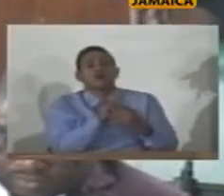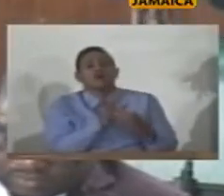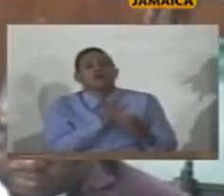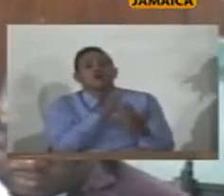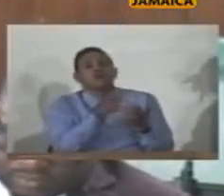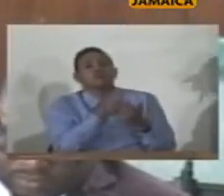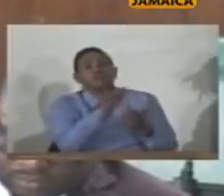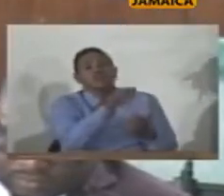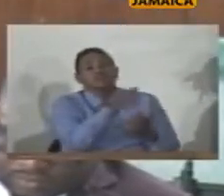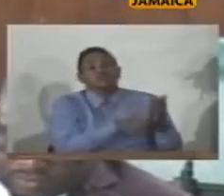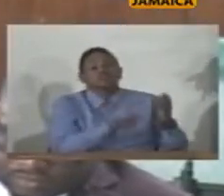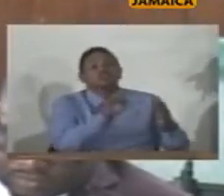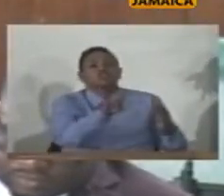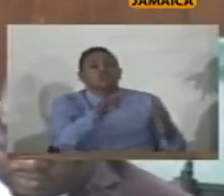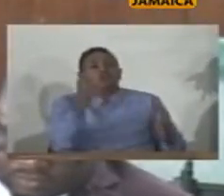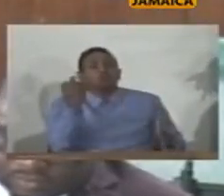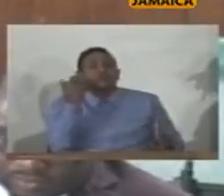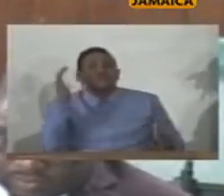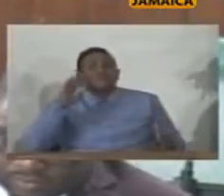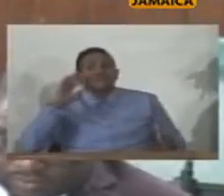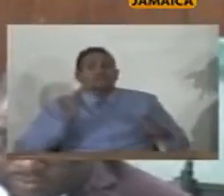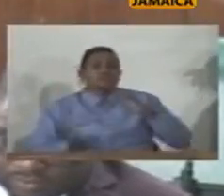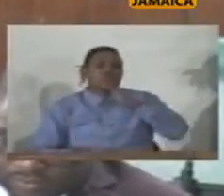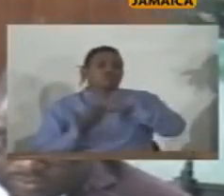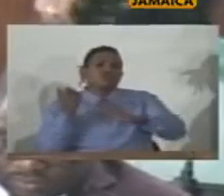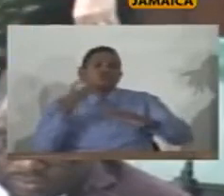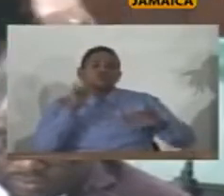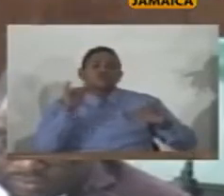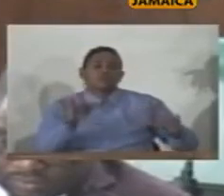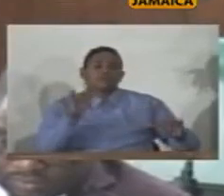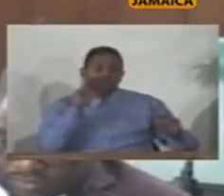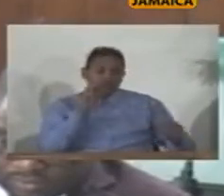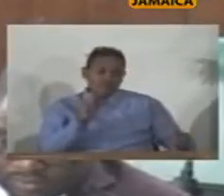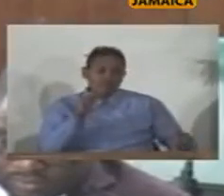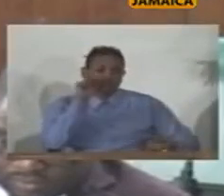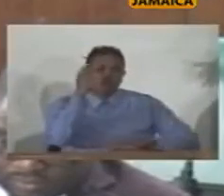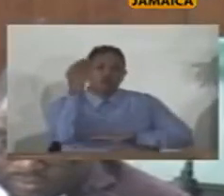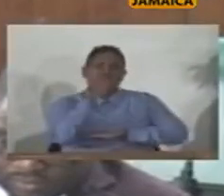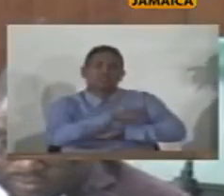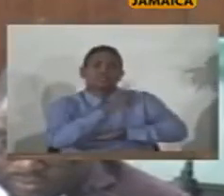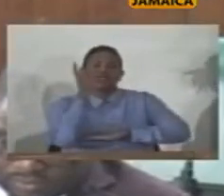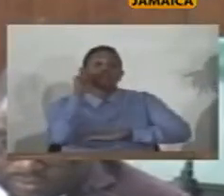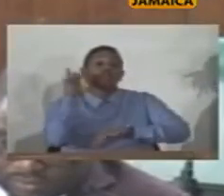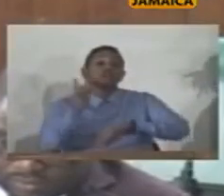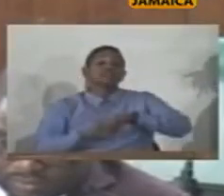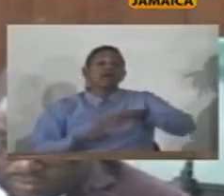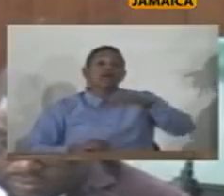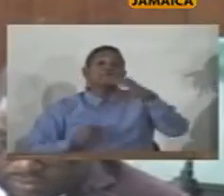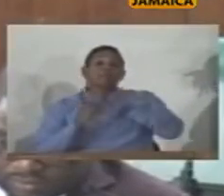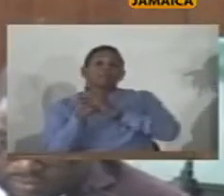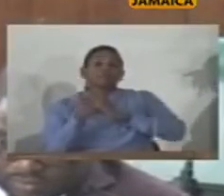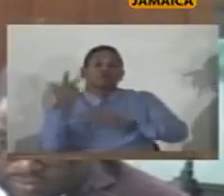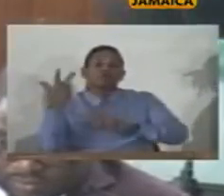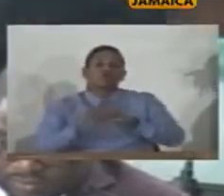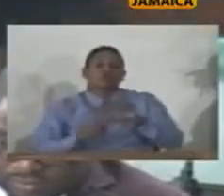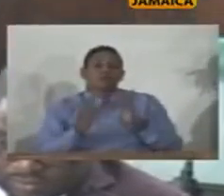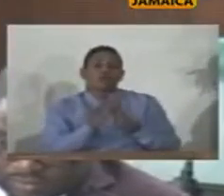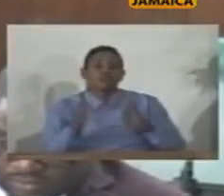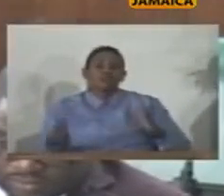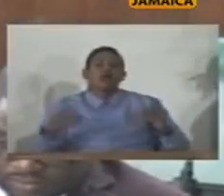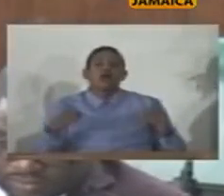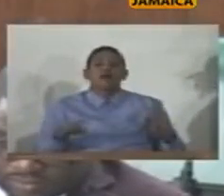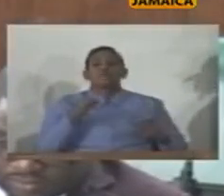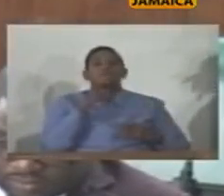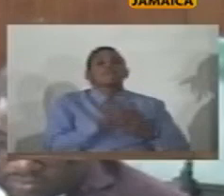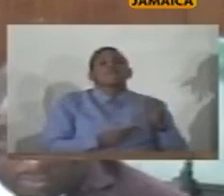that section shall, unless previously revoked, remain in force for 14 days or for such longer period not exceeding 3 months, as both